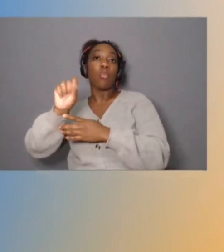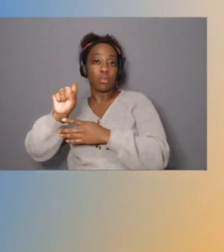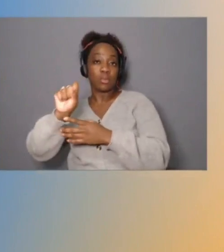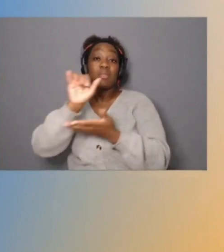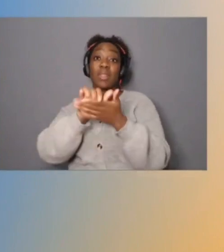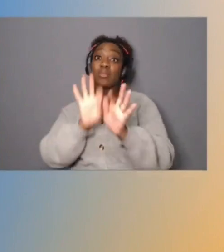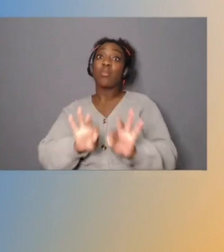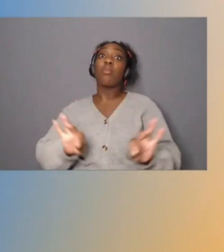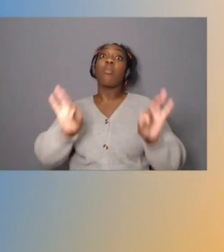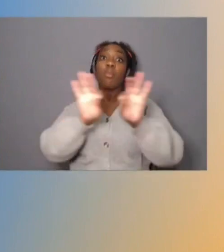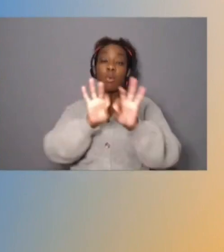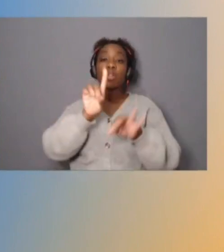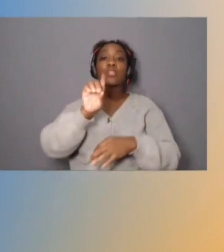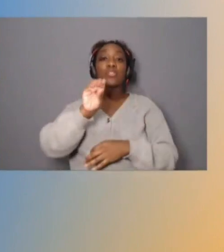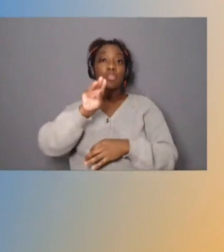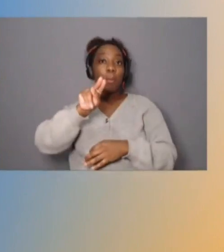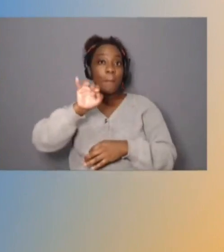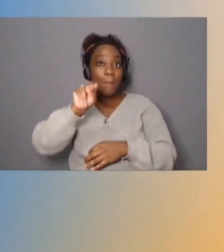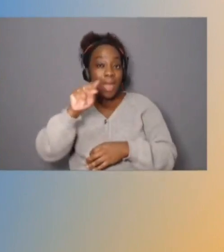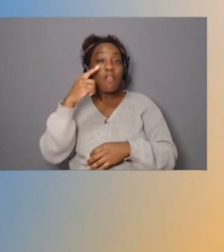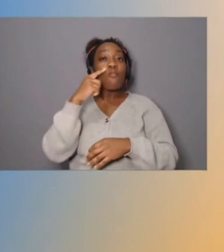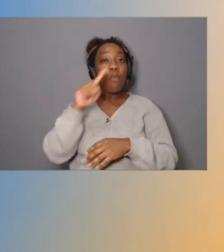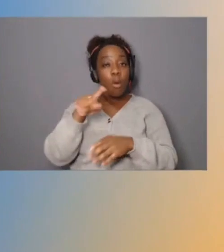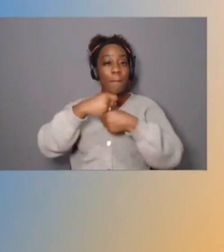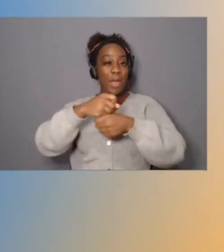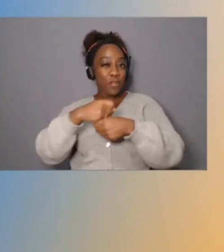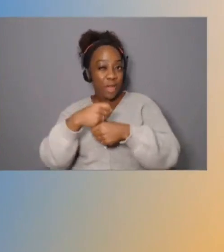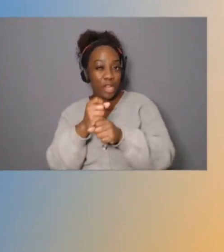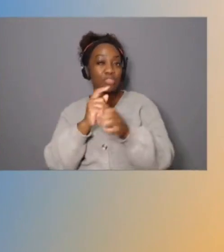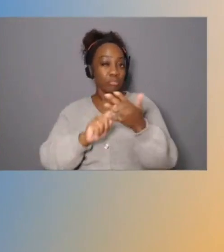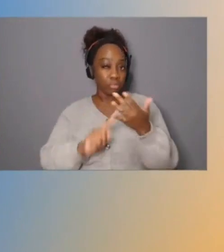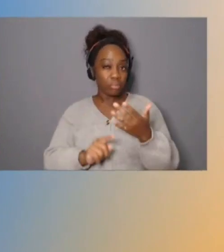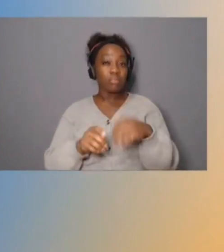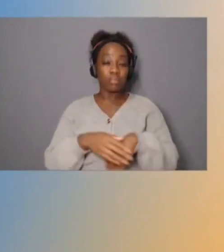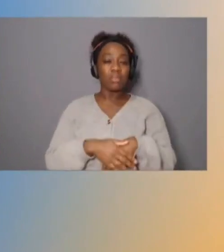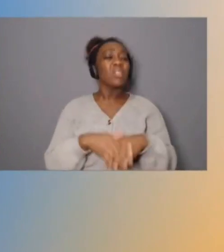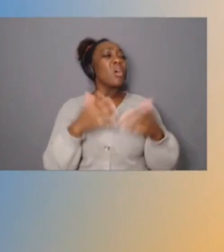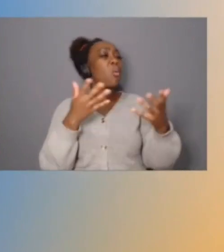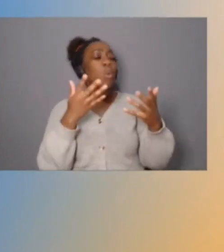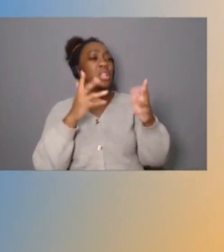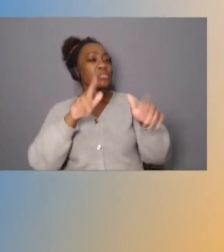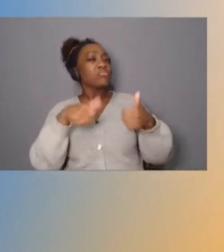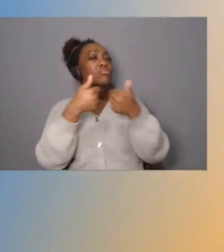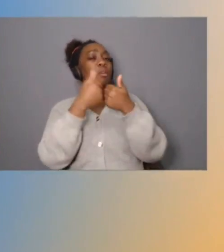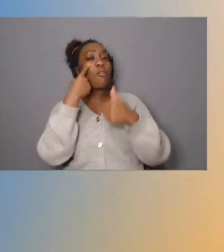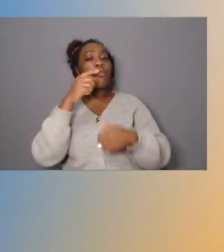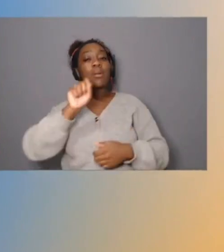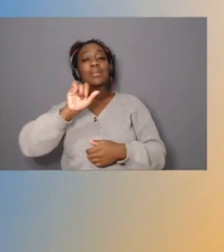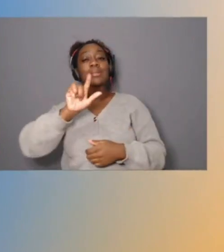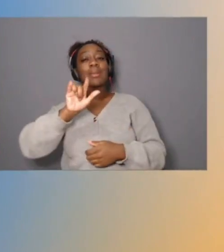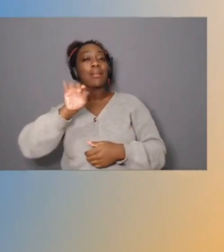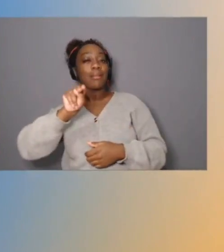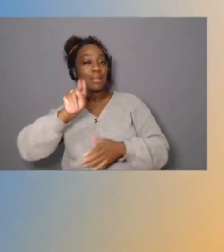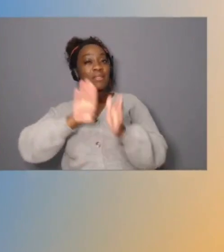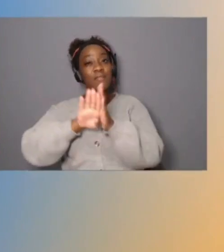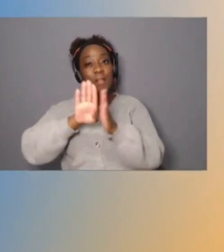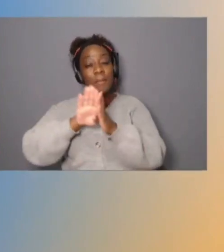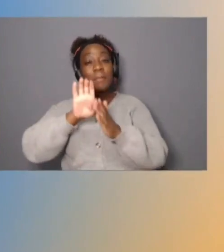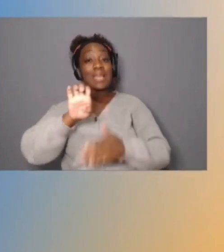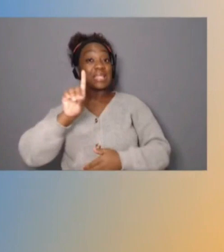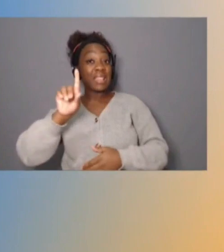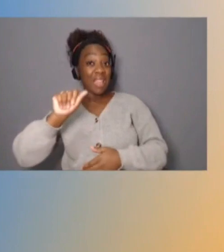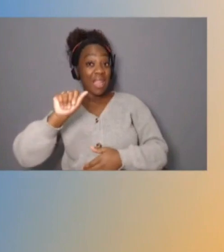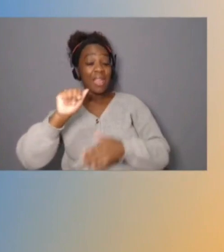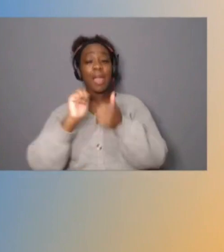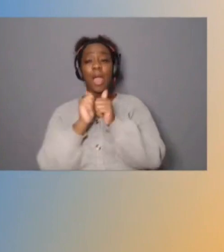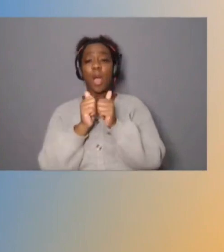semiconductor design and manufacturing. So what are the major challenges today with silicon development or EDA, and how does